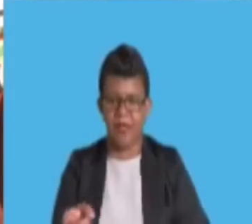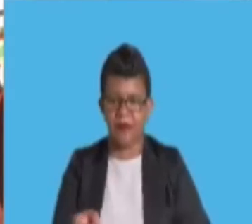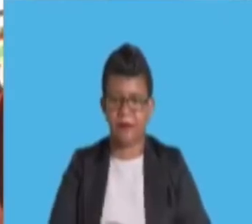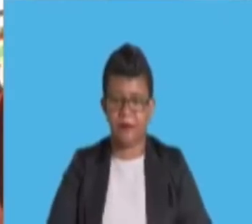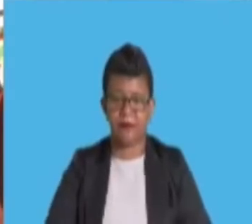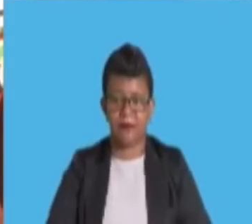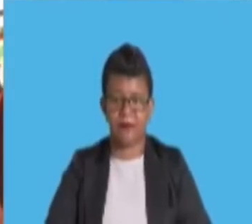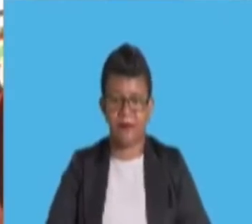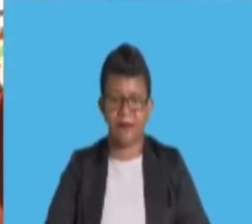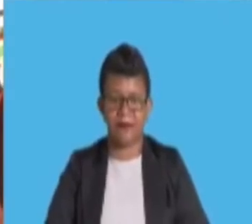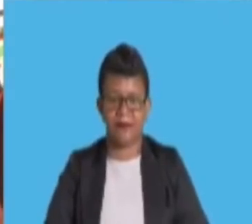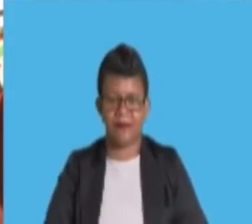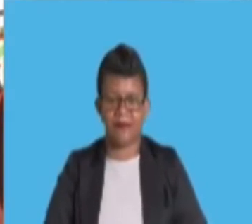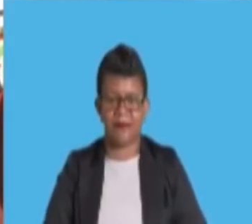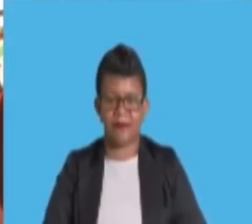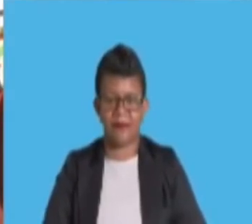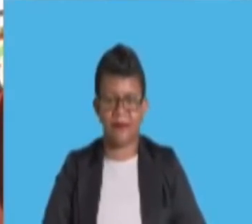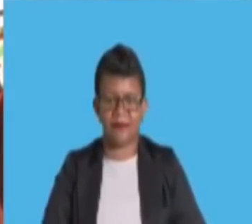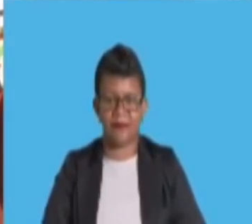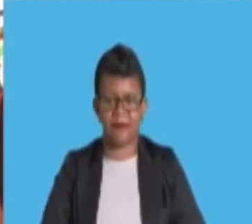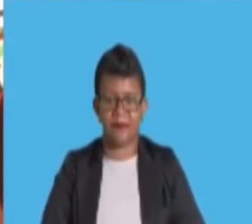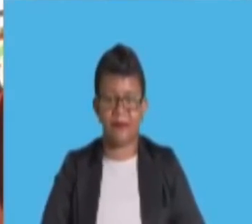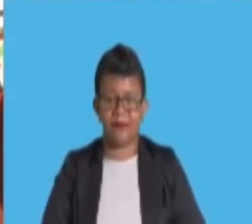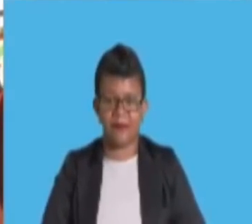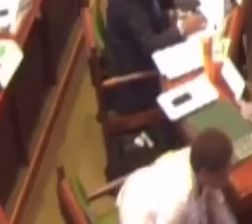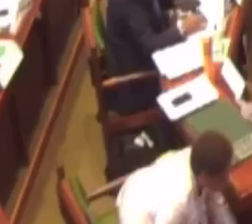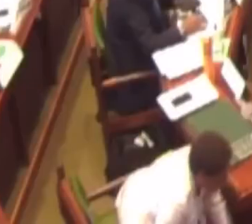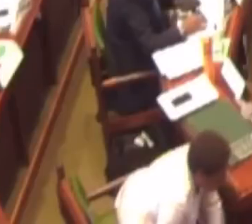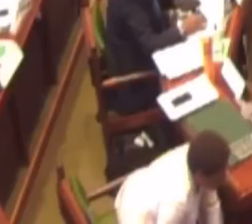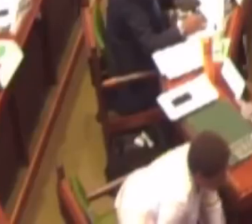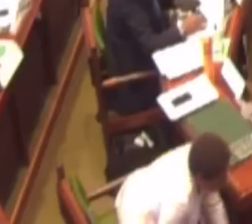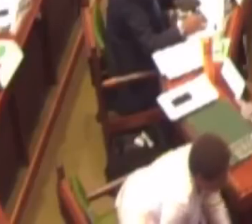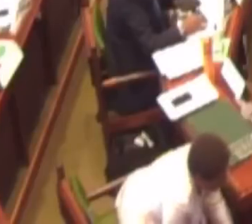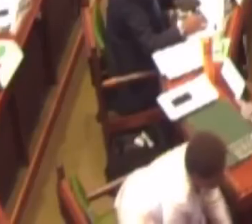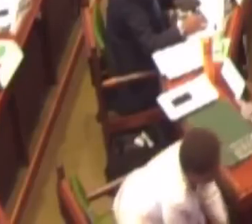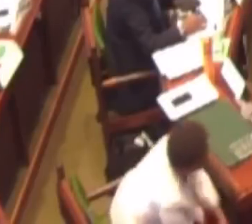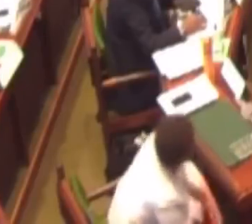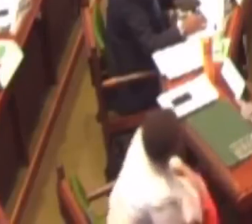If you're in, you want to embed it to take the floor.